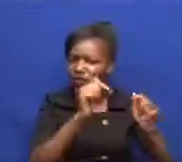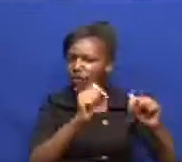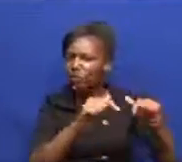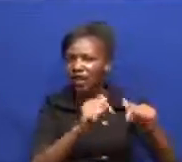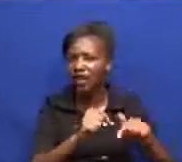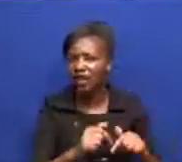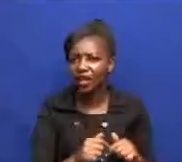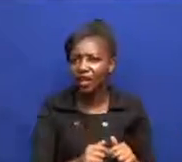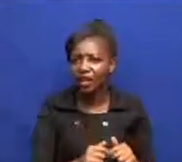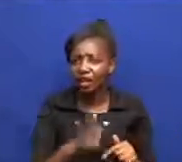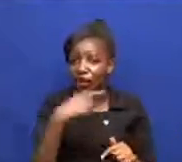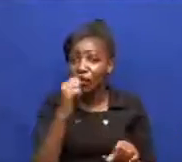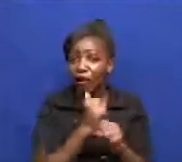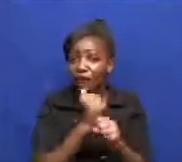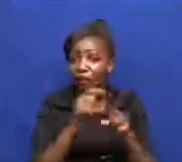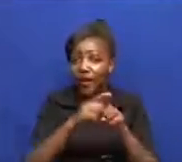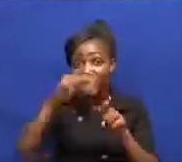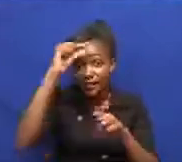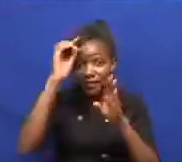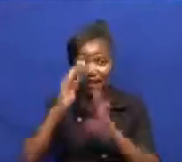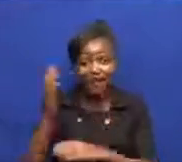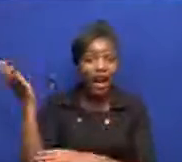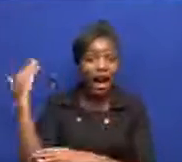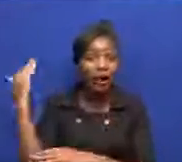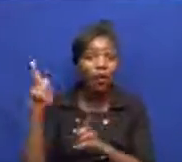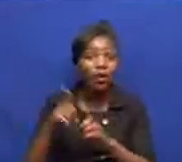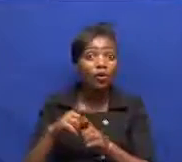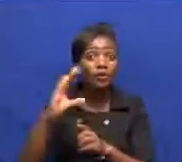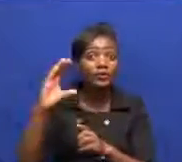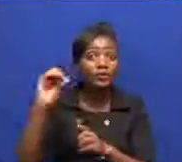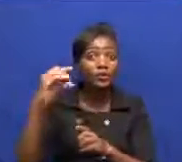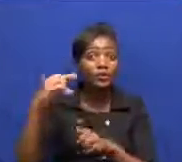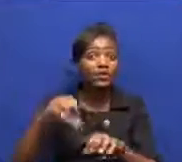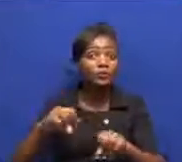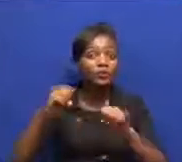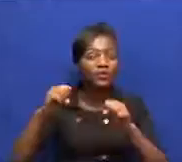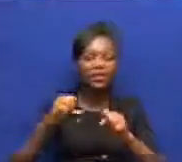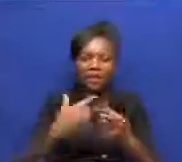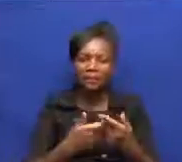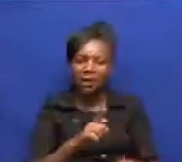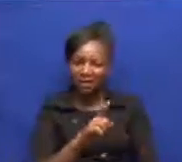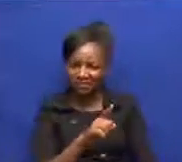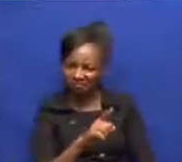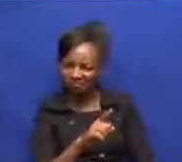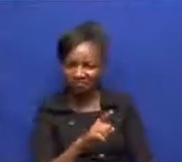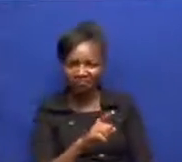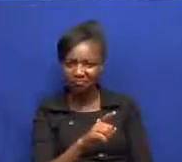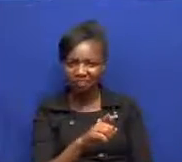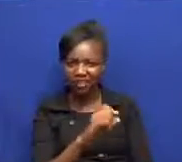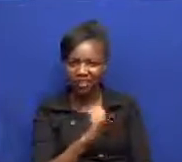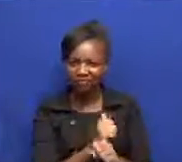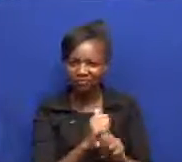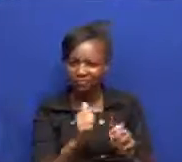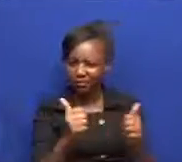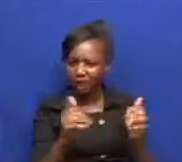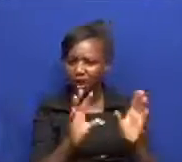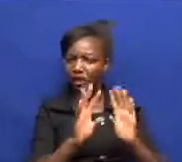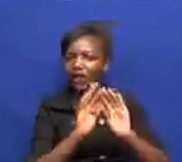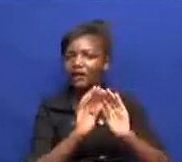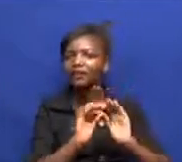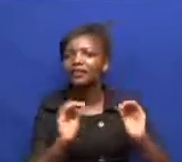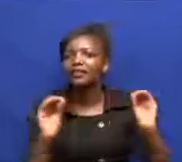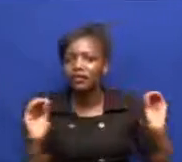a former governor and a former chairman of the Council of Governors, is actually doing worse than the